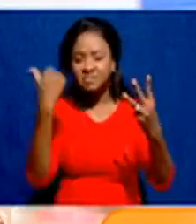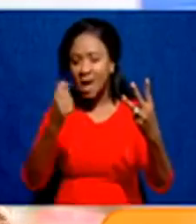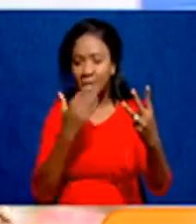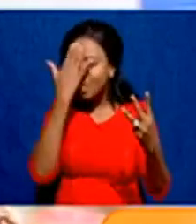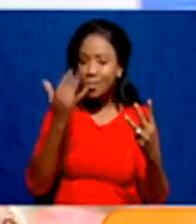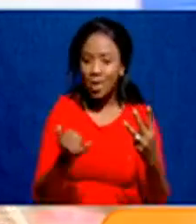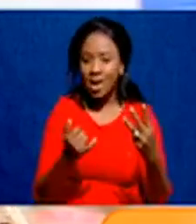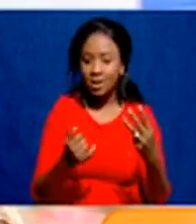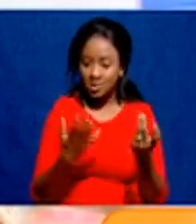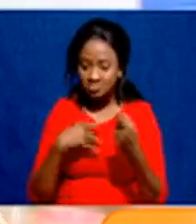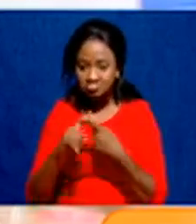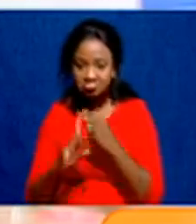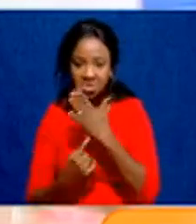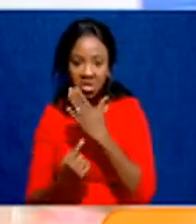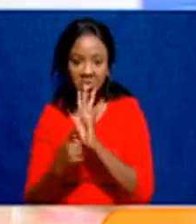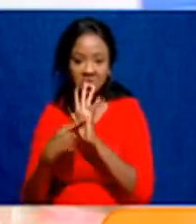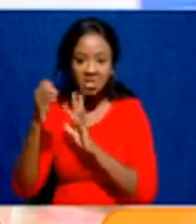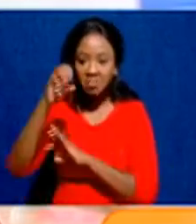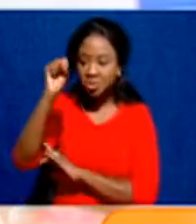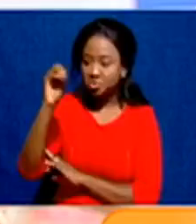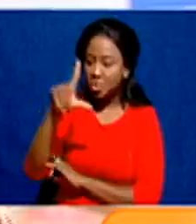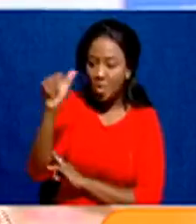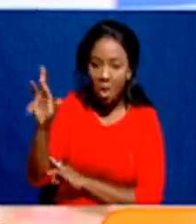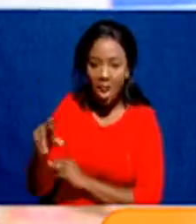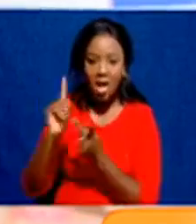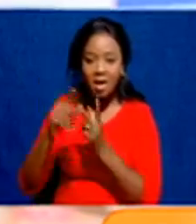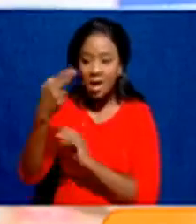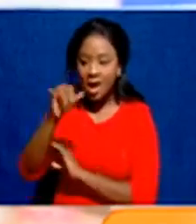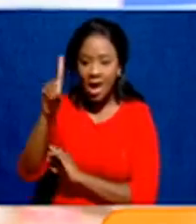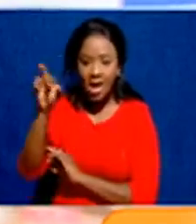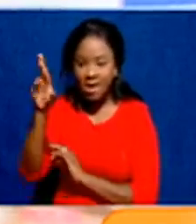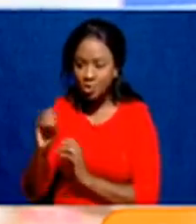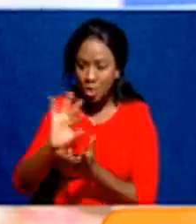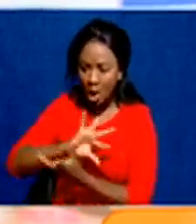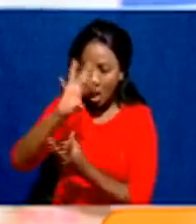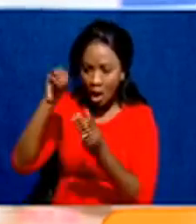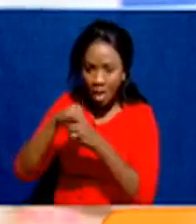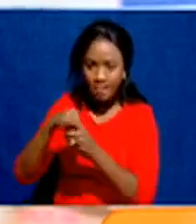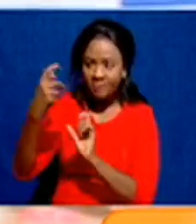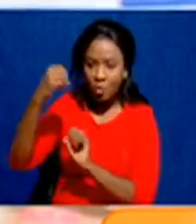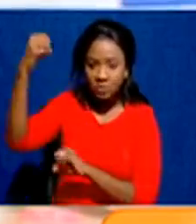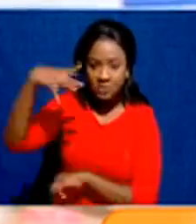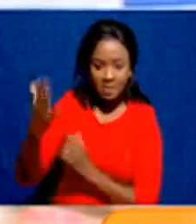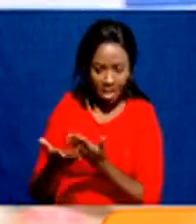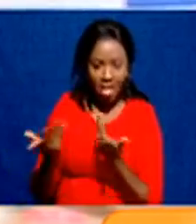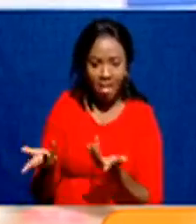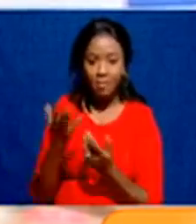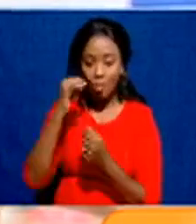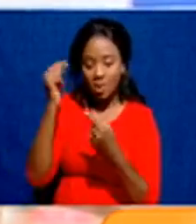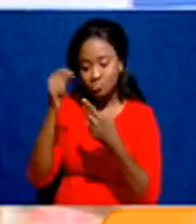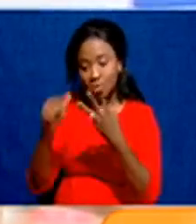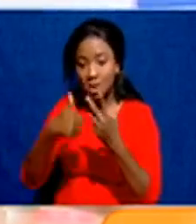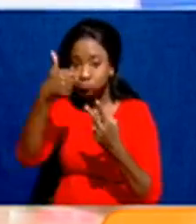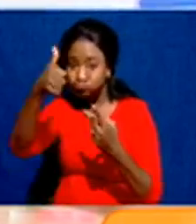nuclear, but renewable technologies like solar and wind and hydro, how do they all fit together? Because everything has its advantages and